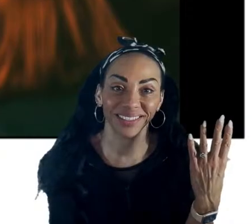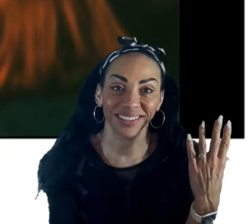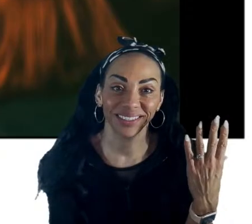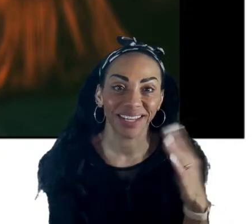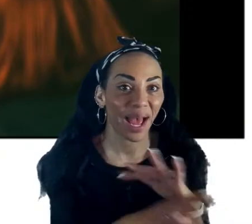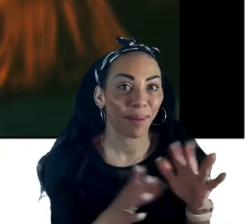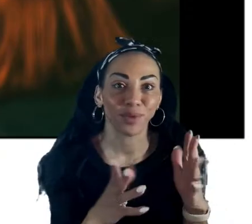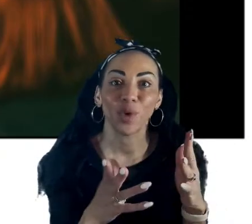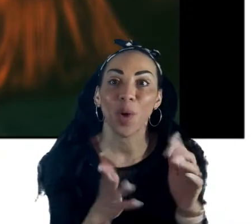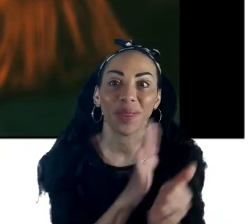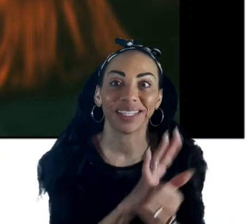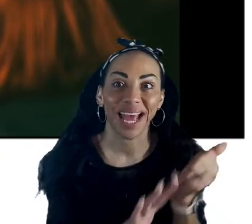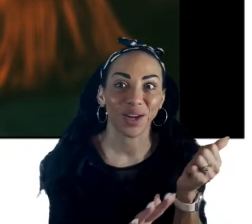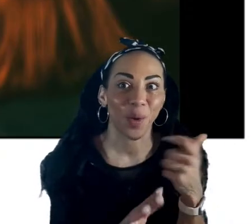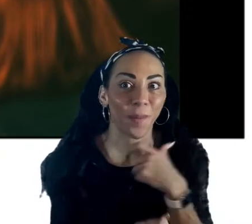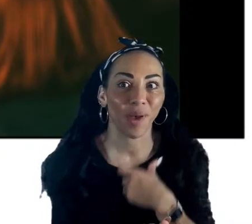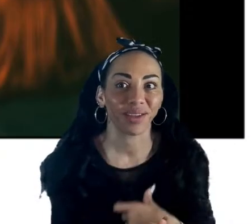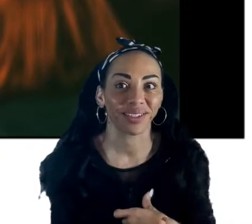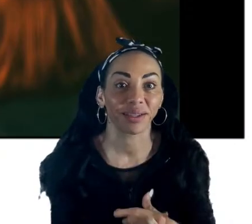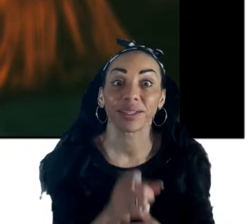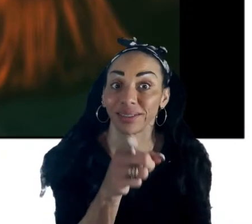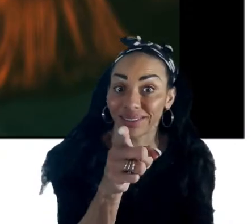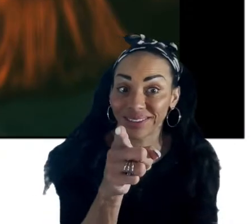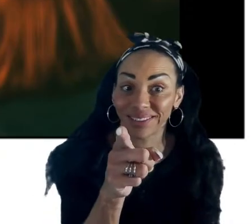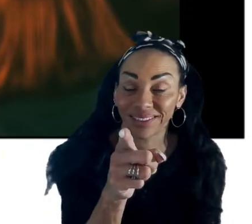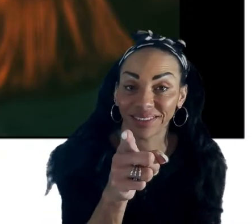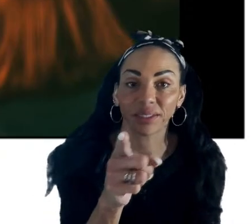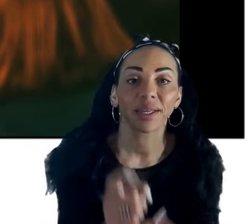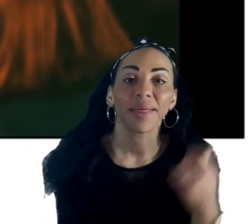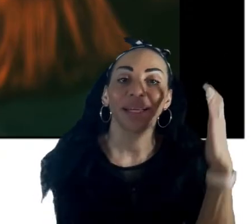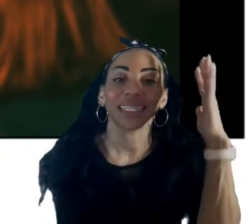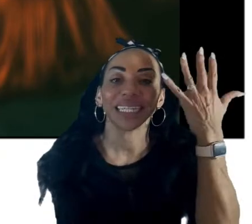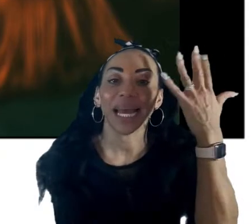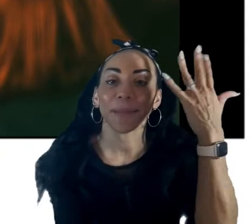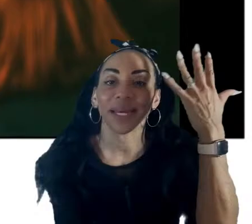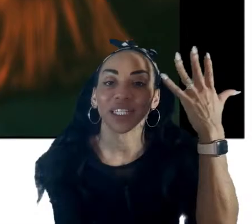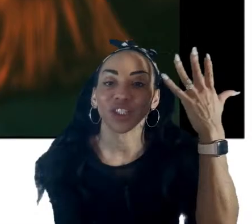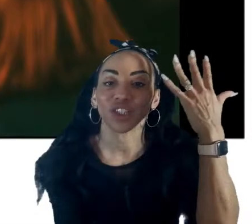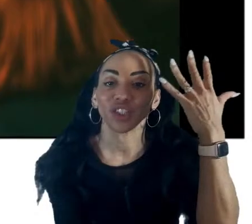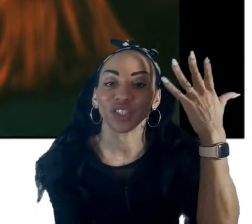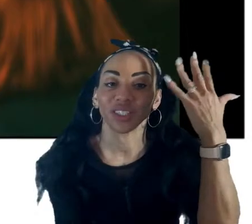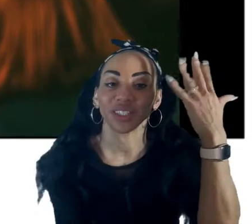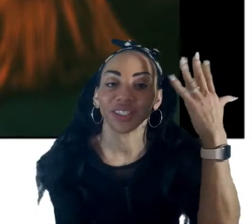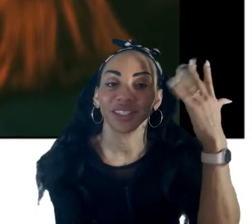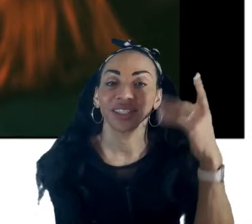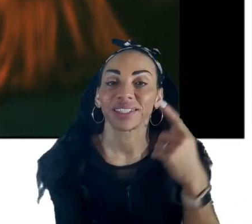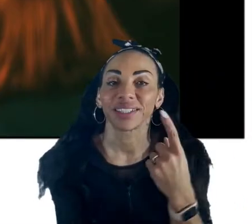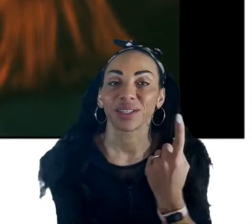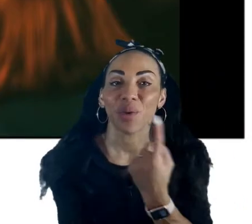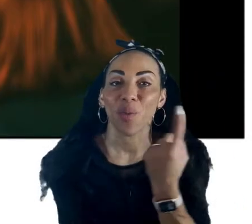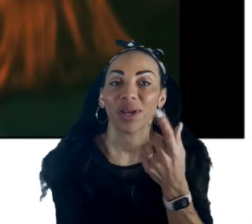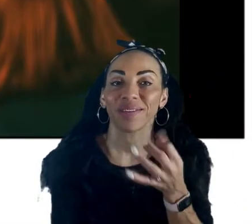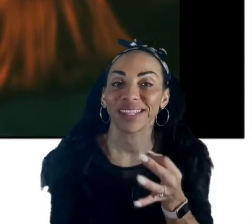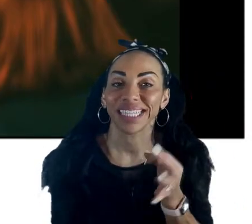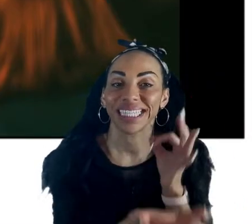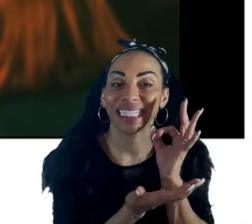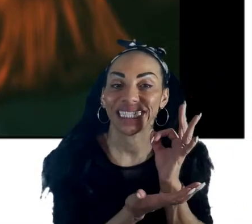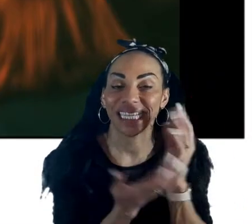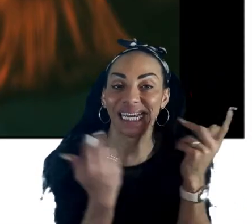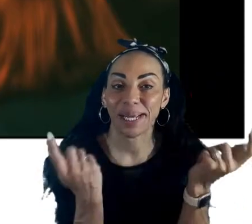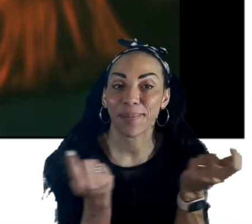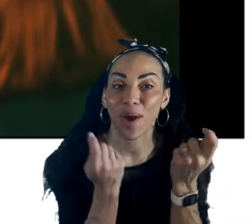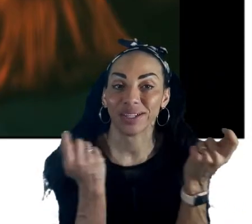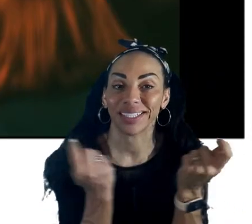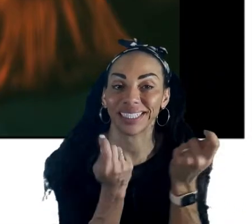Yeah, so this is an image of one of the tea parties that I've hosted. So as I said,